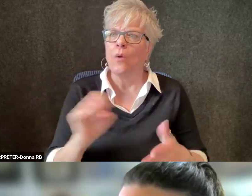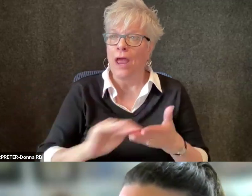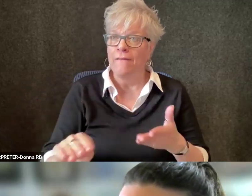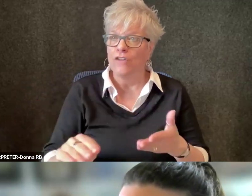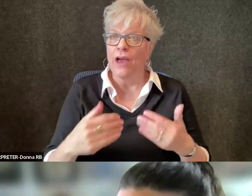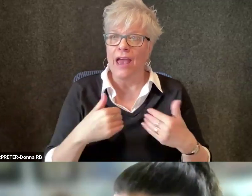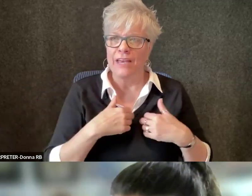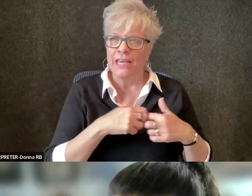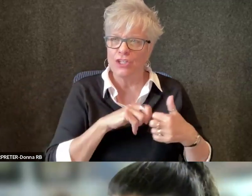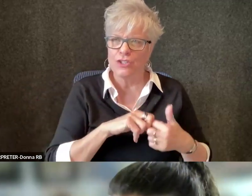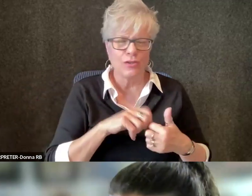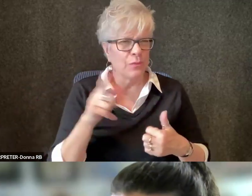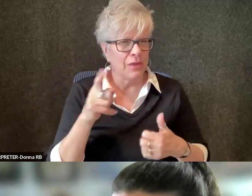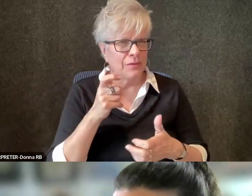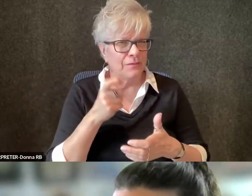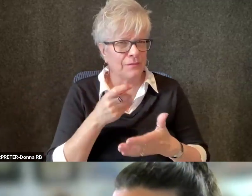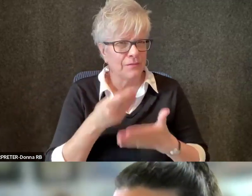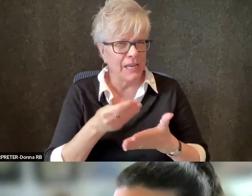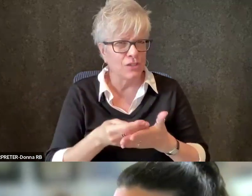them for tax permits.